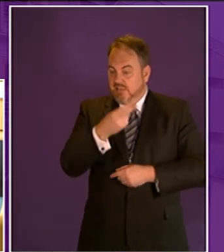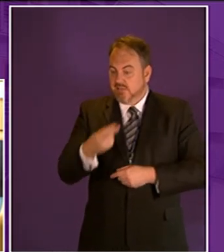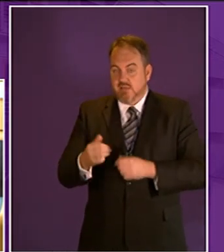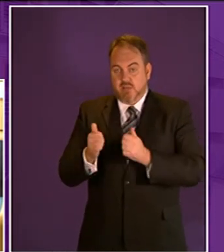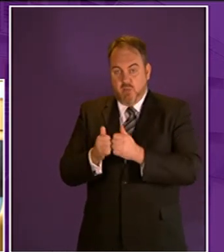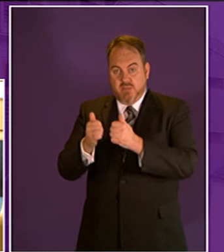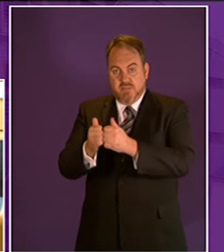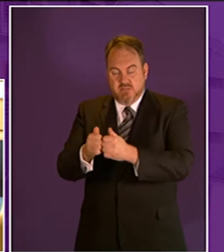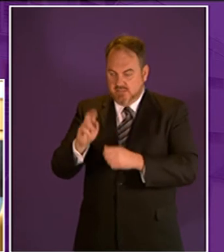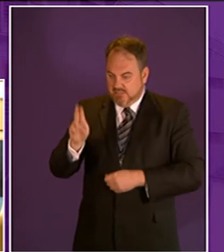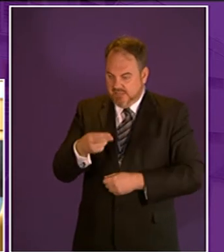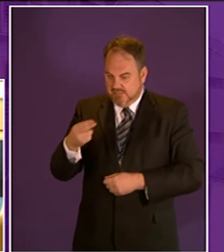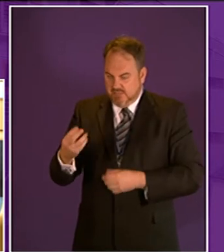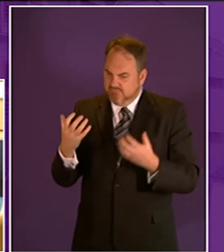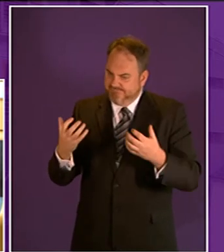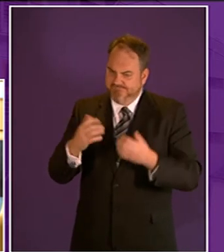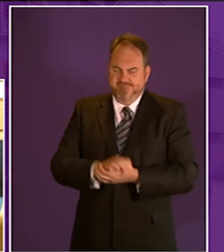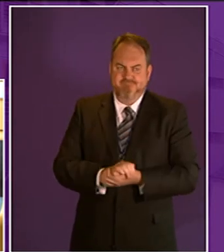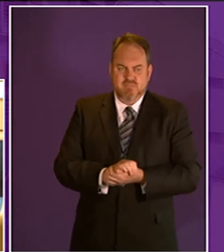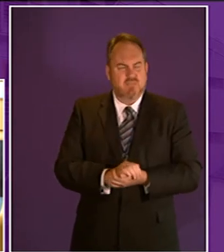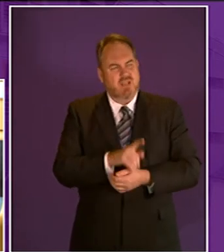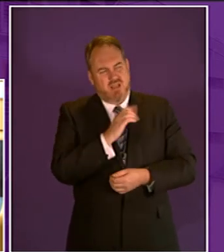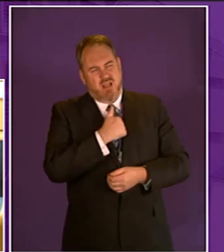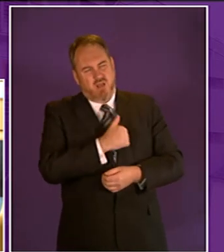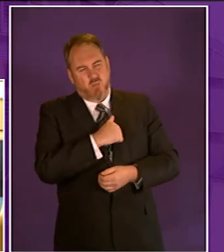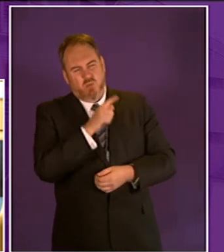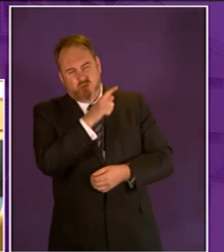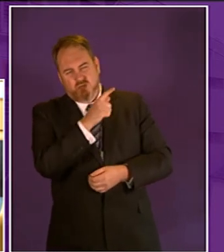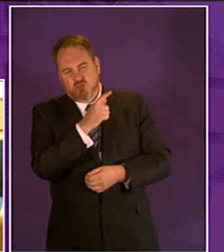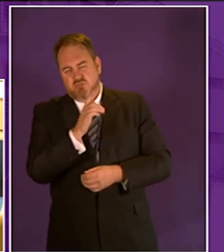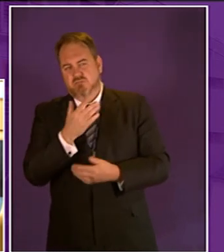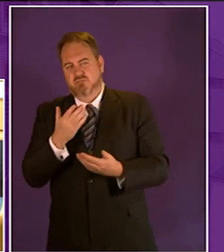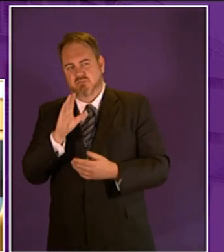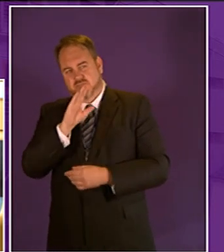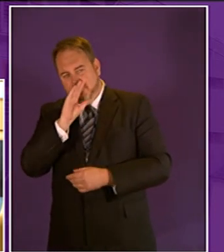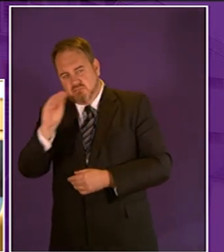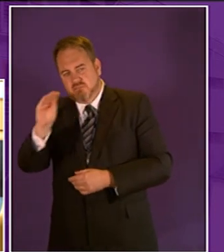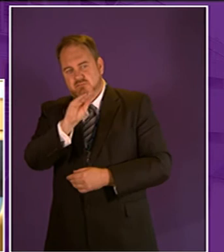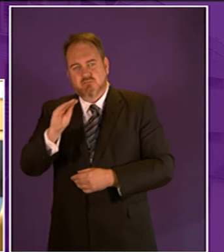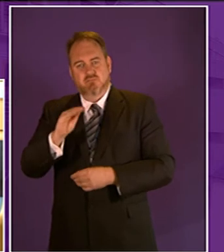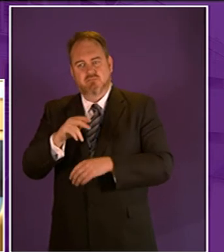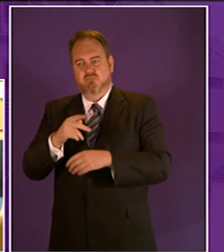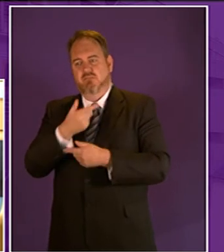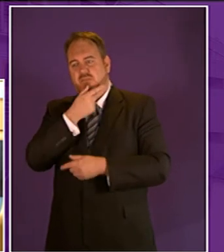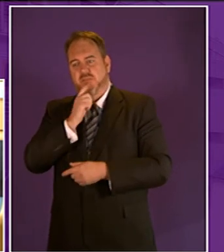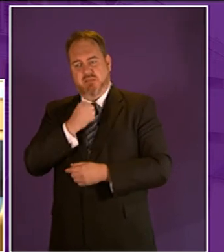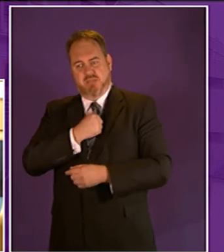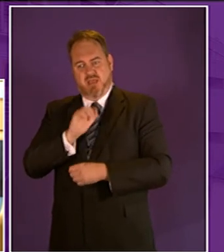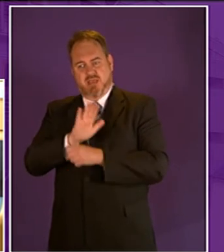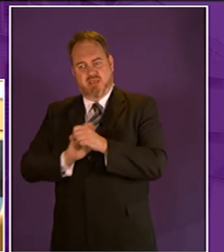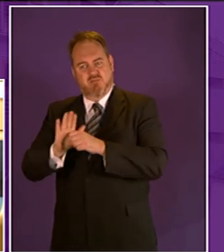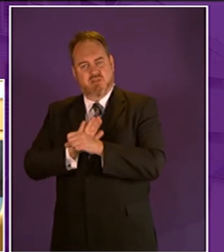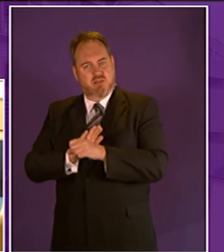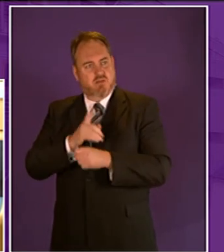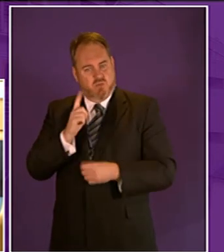Kilbride. What assurances can the Cabinet Secretary give to my constituents about the timescale for when they can expect performance in Lanarkshire